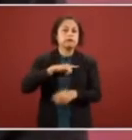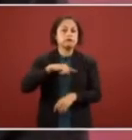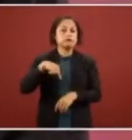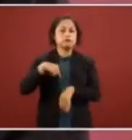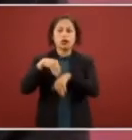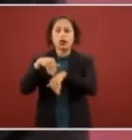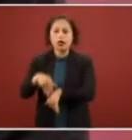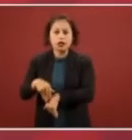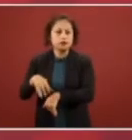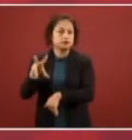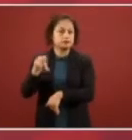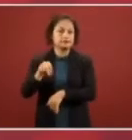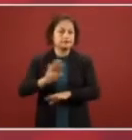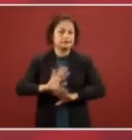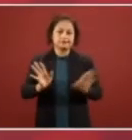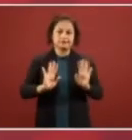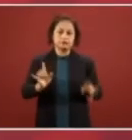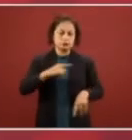Es defender